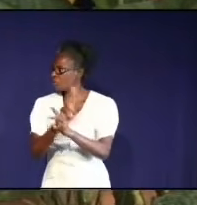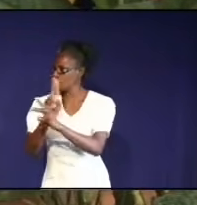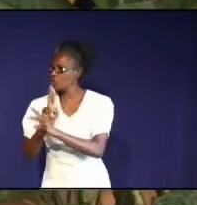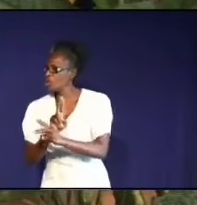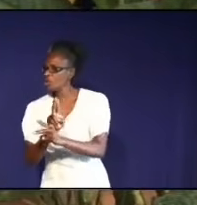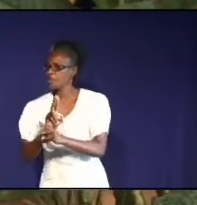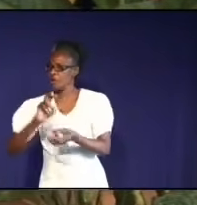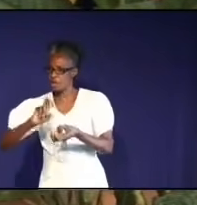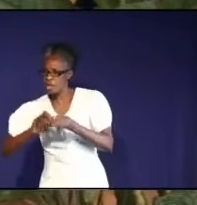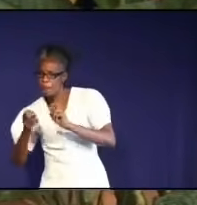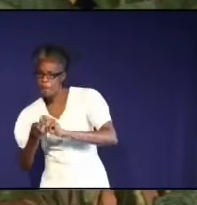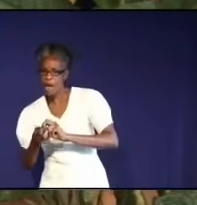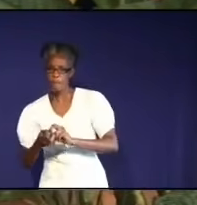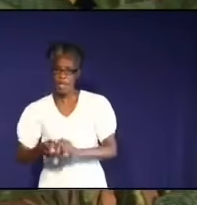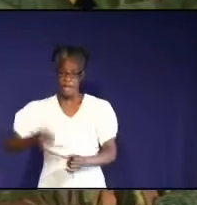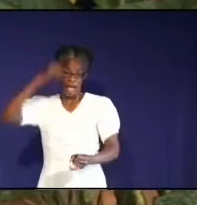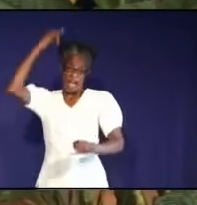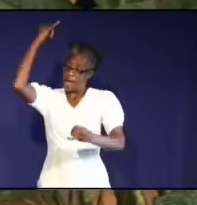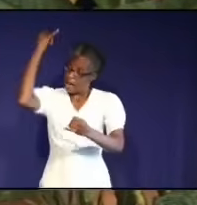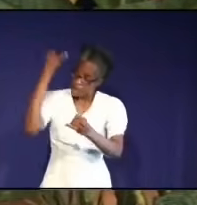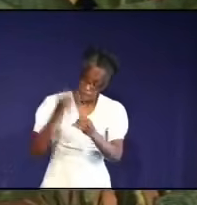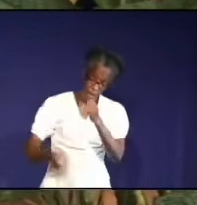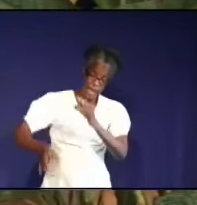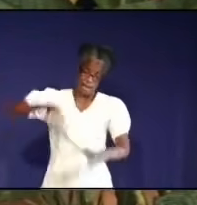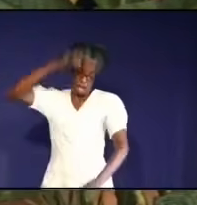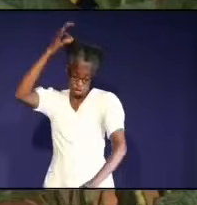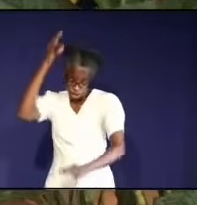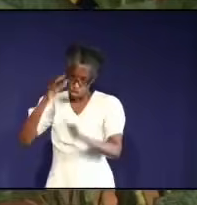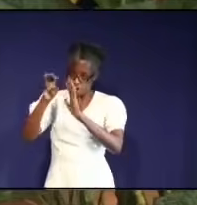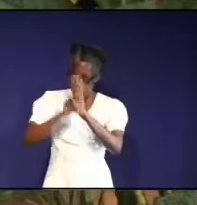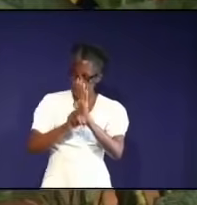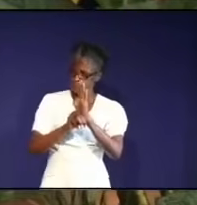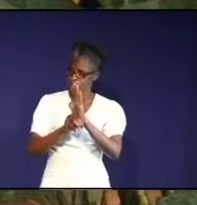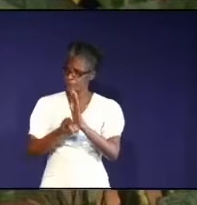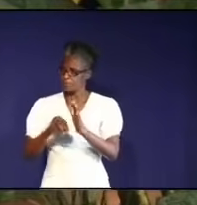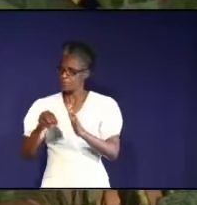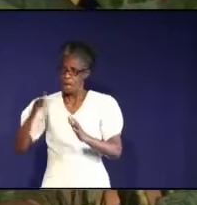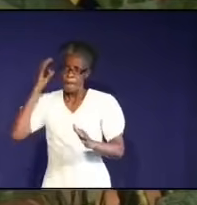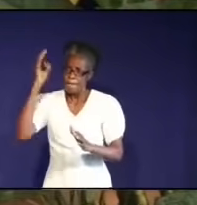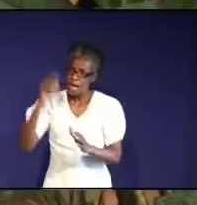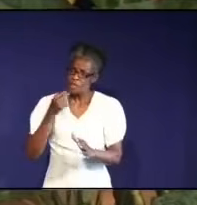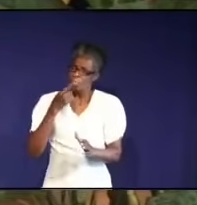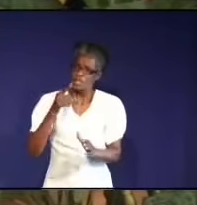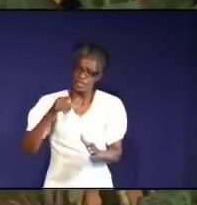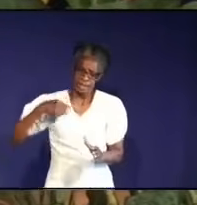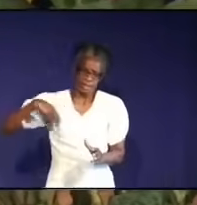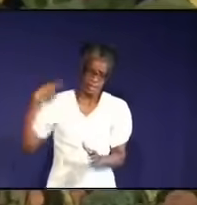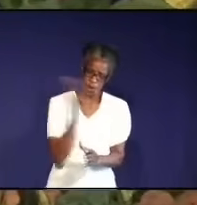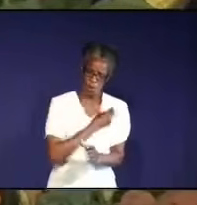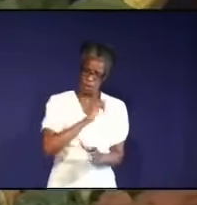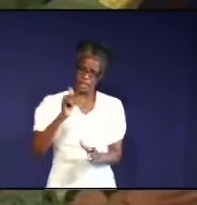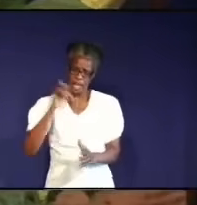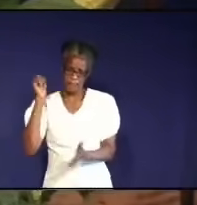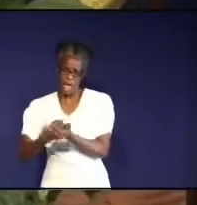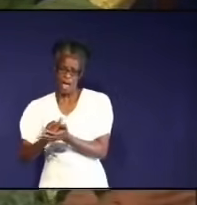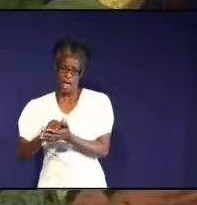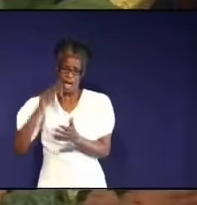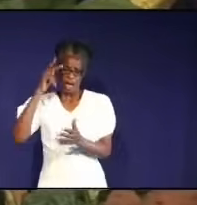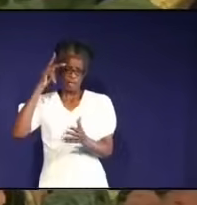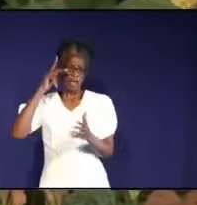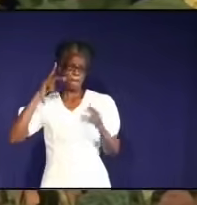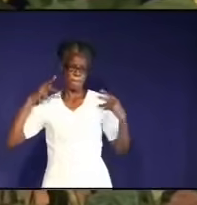catastrophe and final judgment. I will tell you also that the prophets in the chapter speaks to us